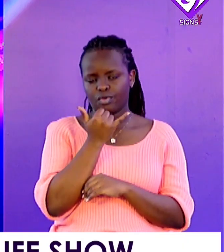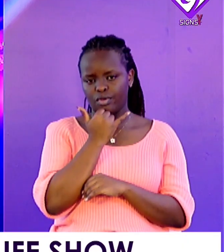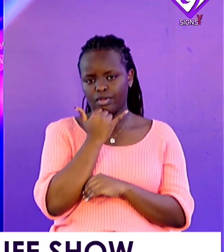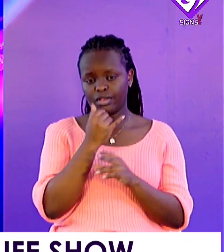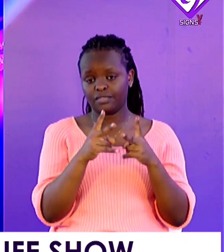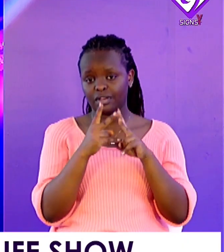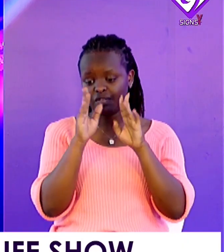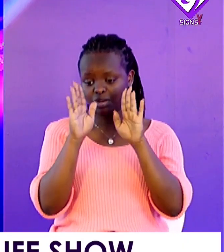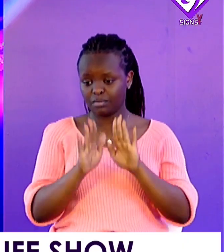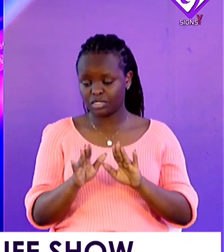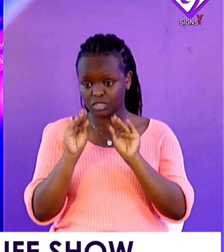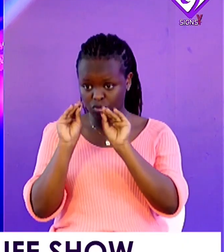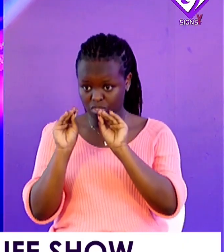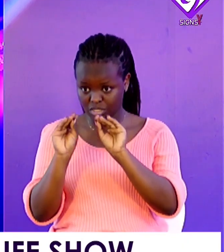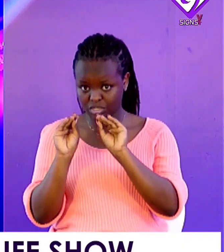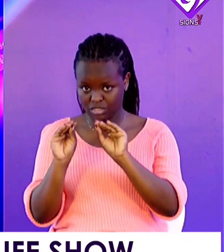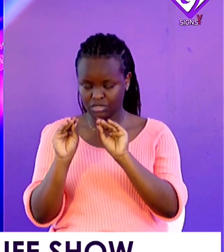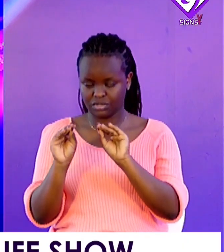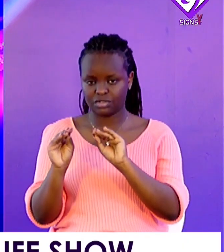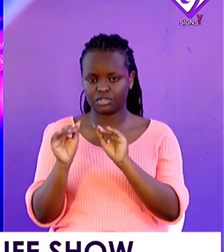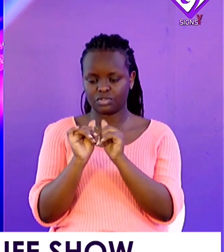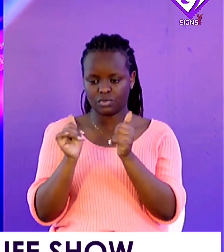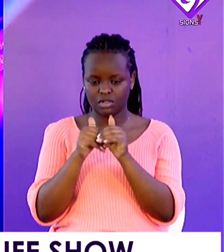for spiritual knowledge.